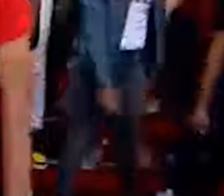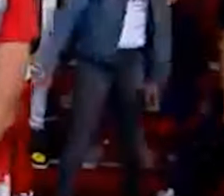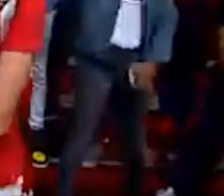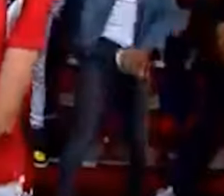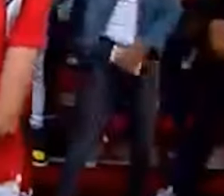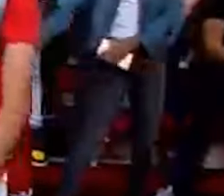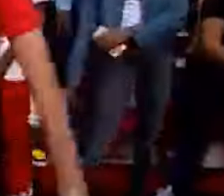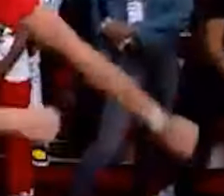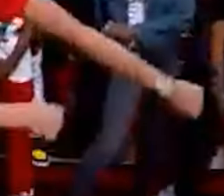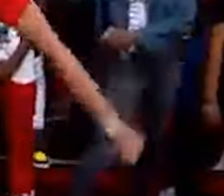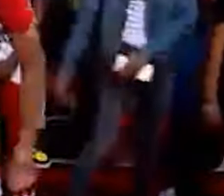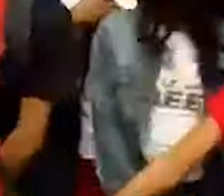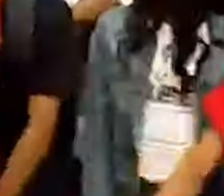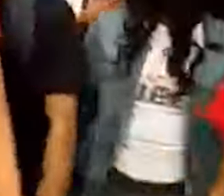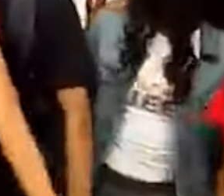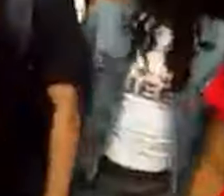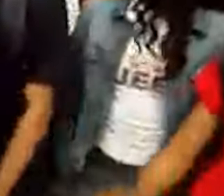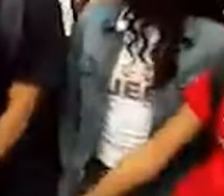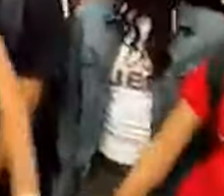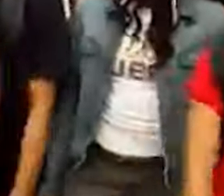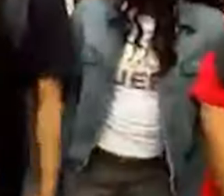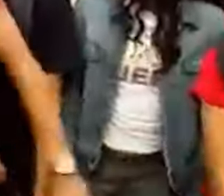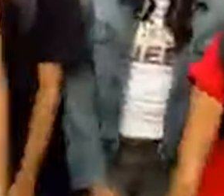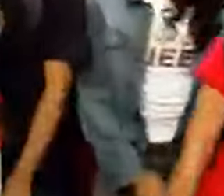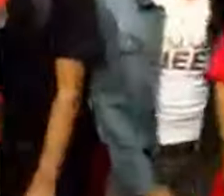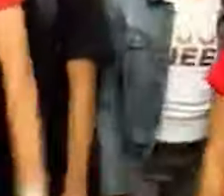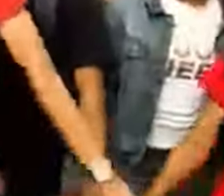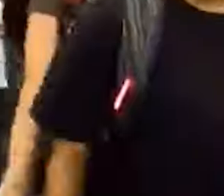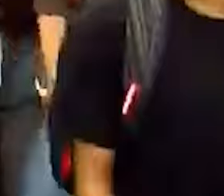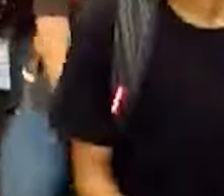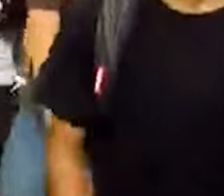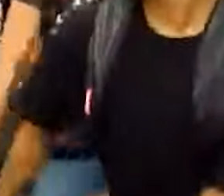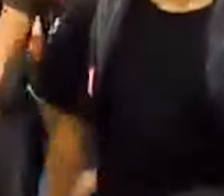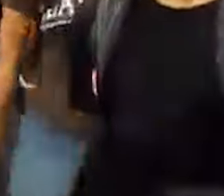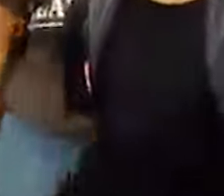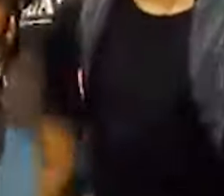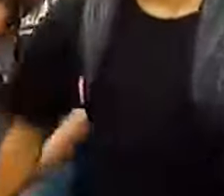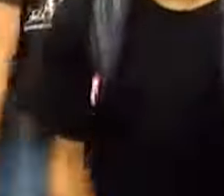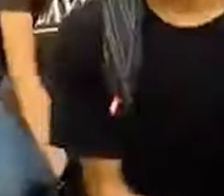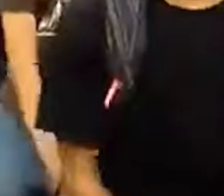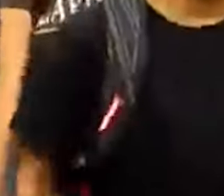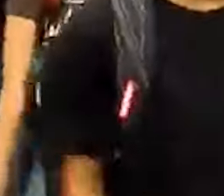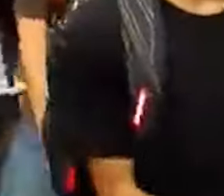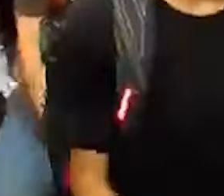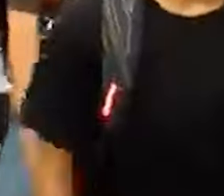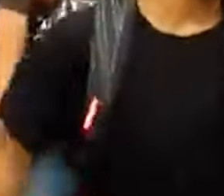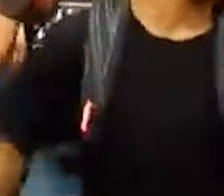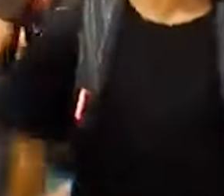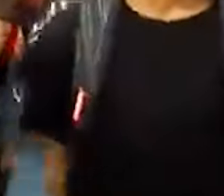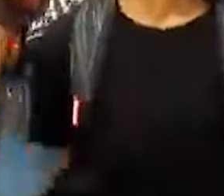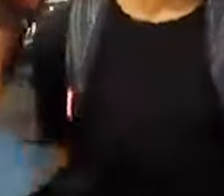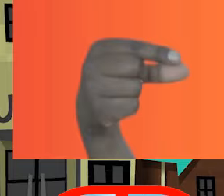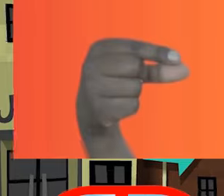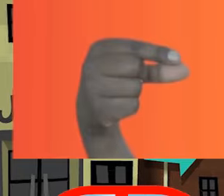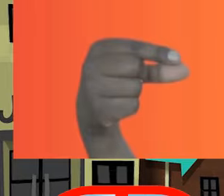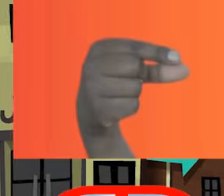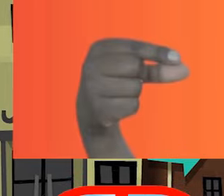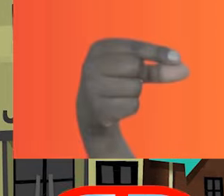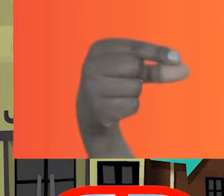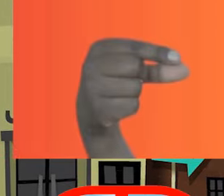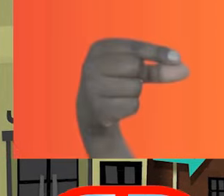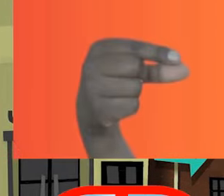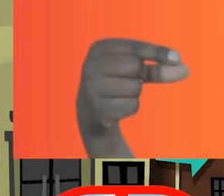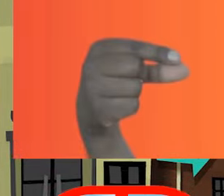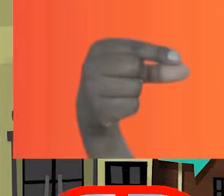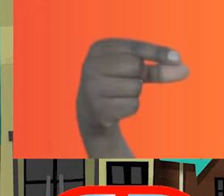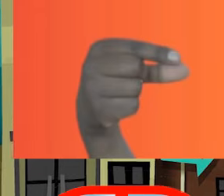is for floss. Floss. Keep flossing. Floss. Keep flossing. Floss. Okay, let's go. This is